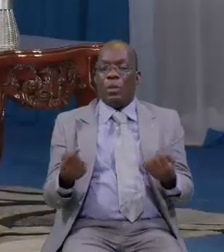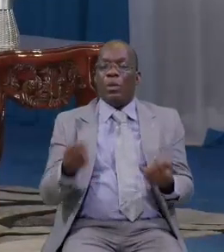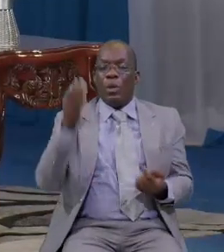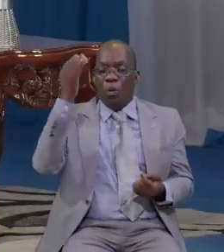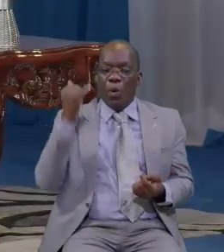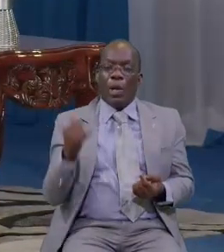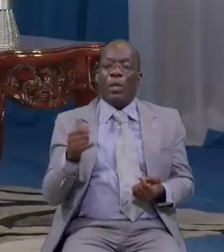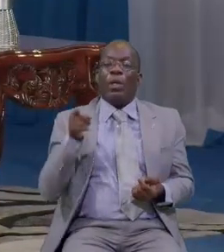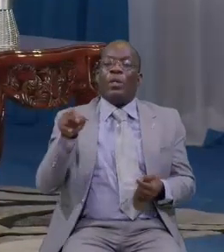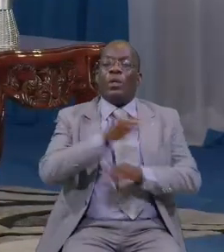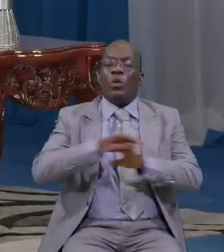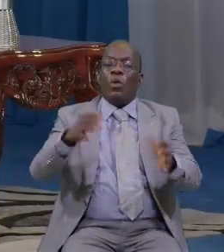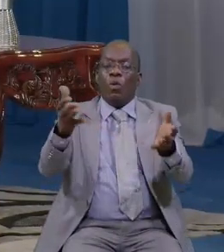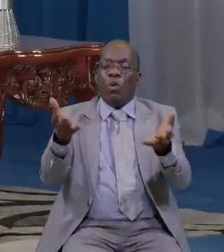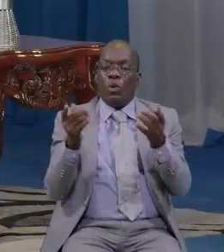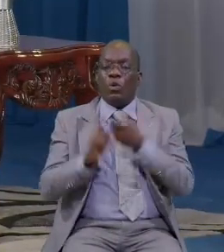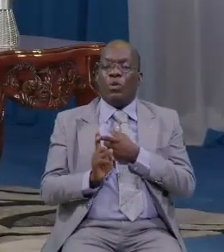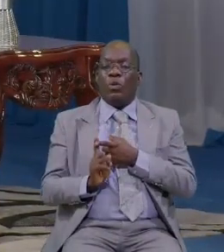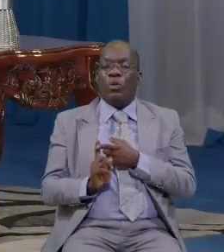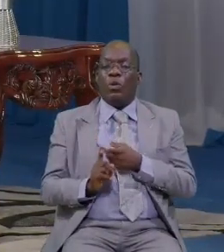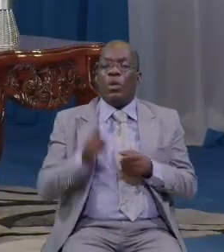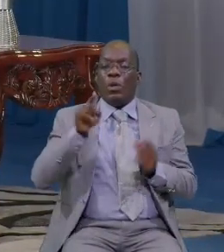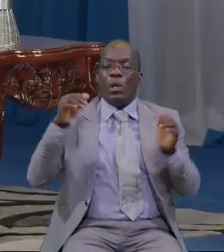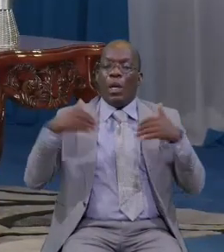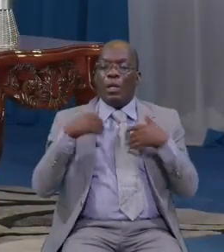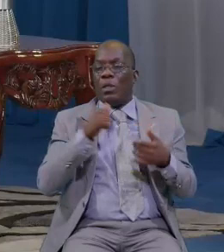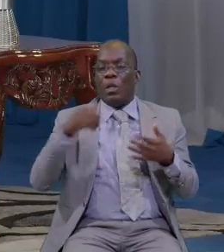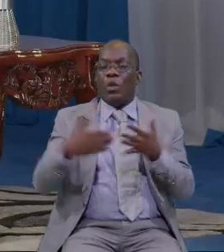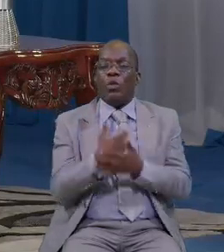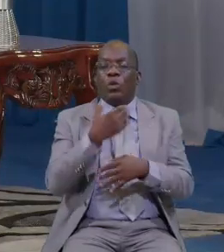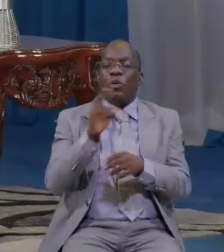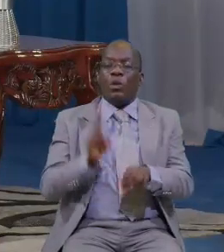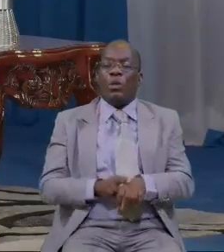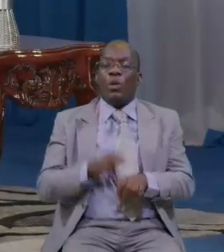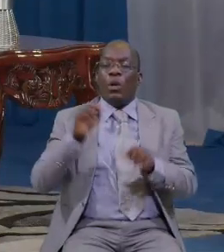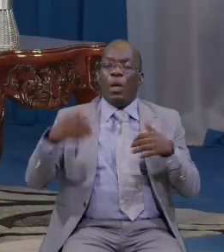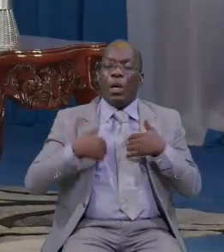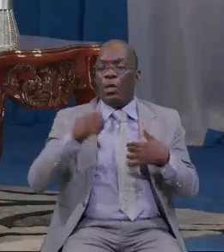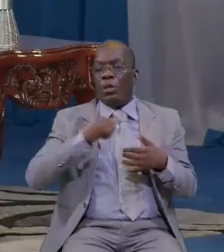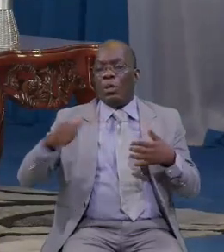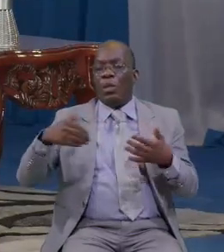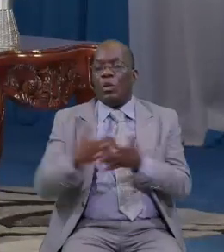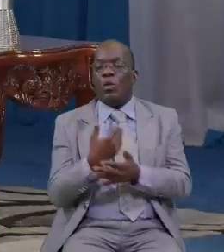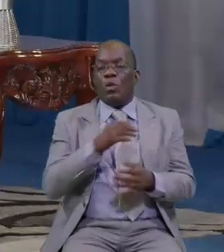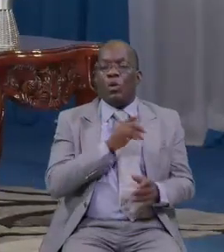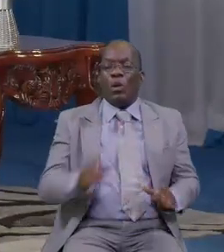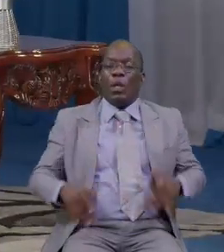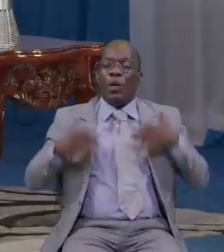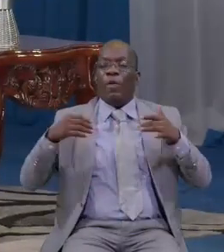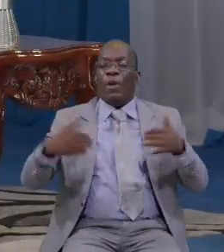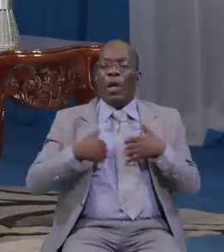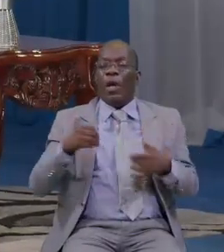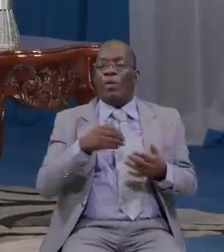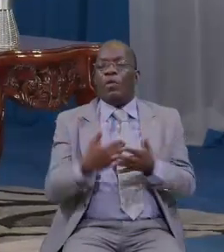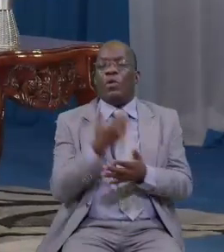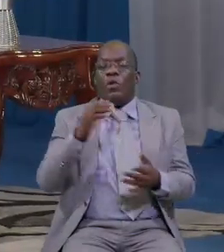to. He has a new nature, he has a new life, he has a new character. He does not want